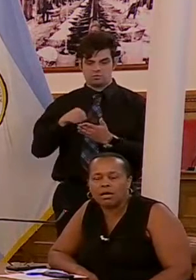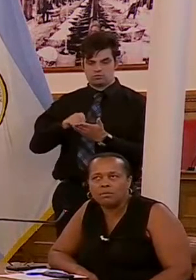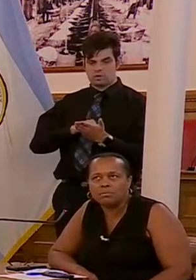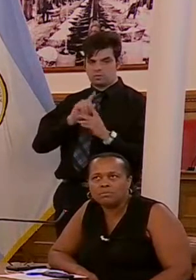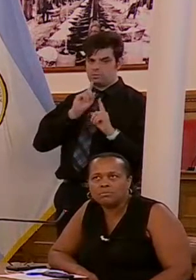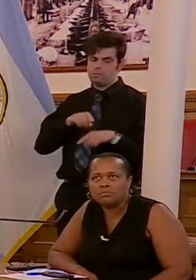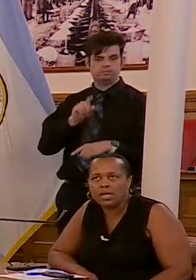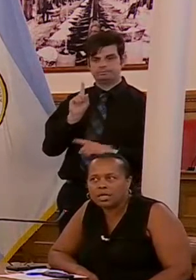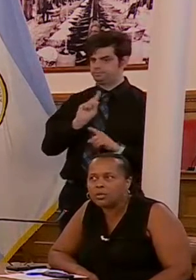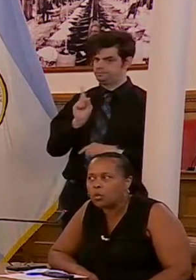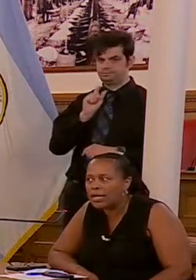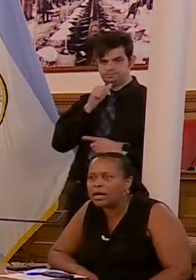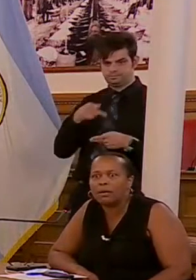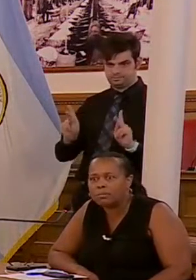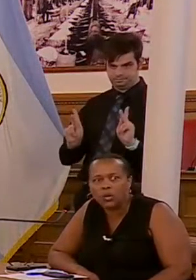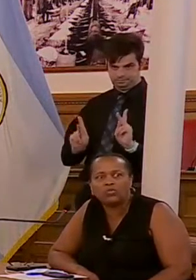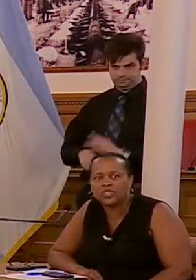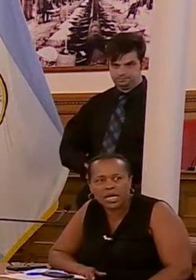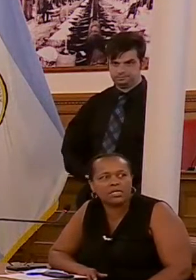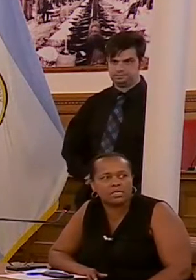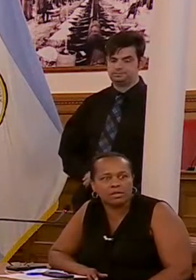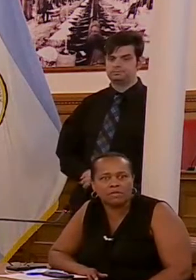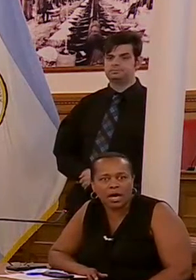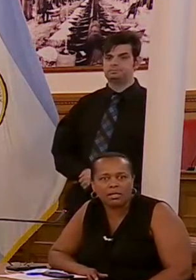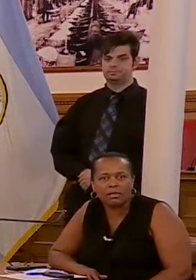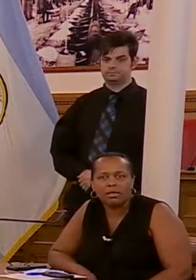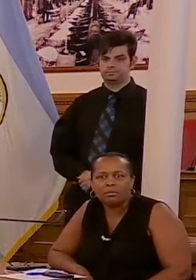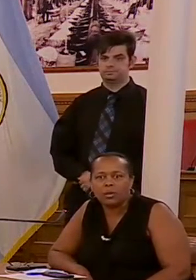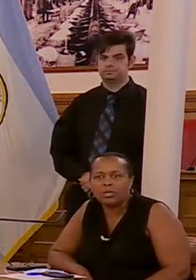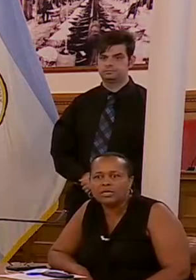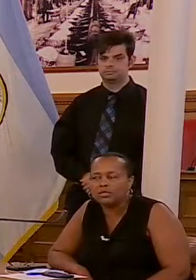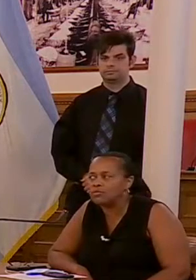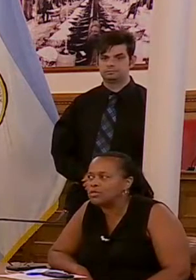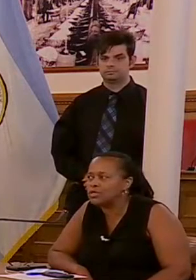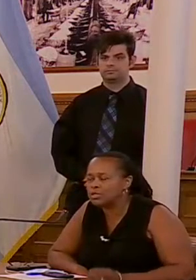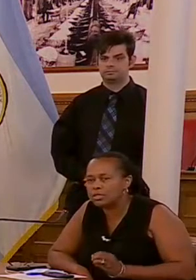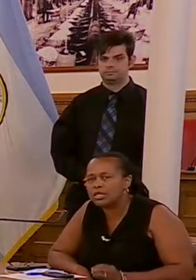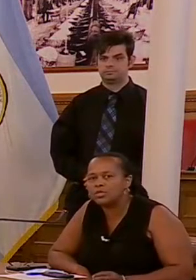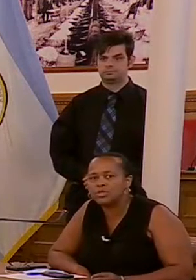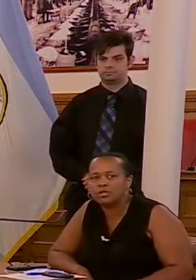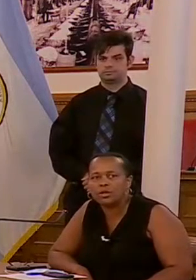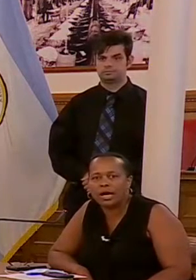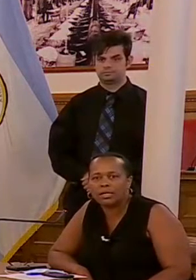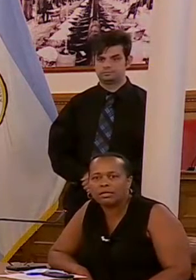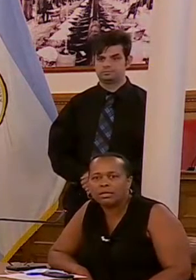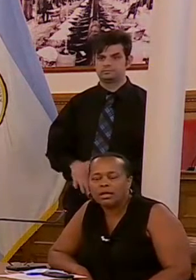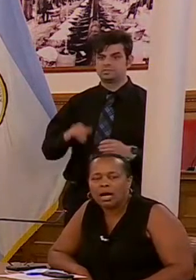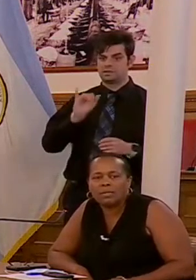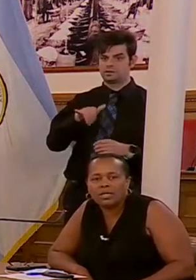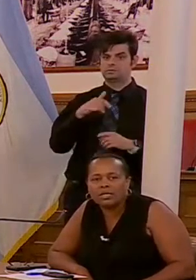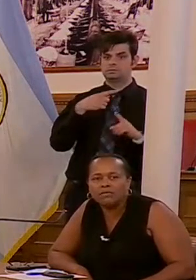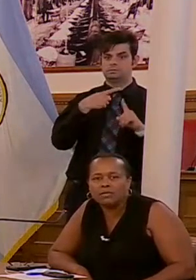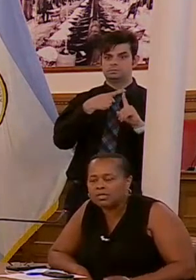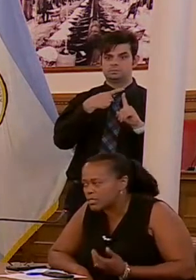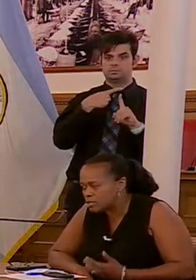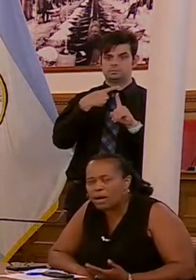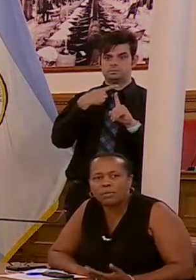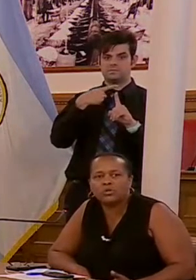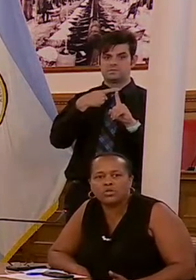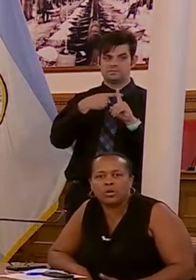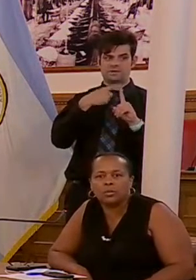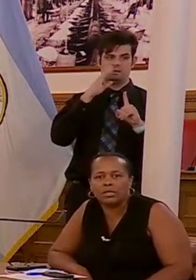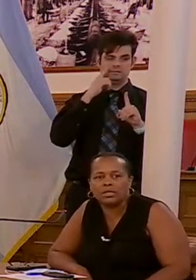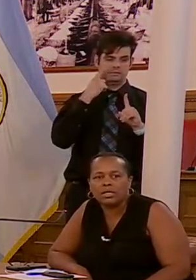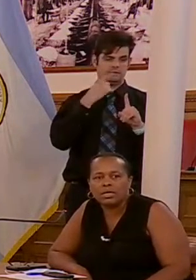is, I think, weight on both stances of that, but we need to continue to look at it. I believe, and this is